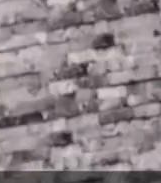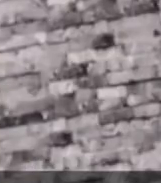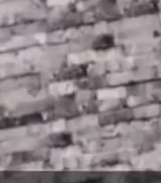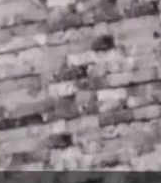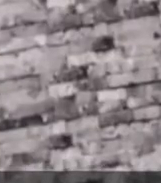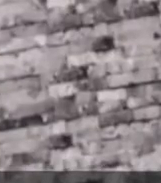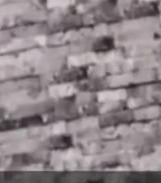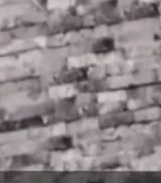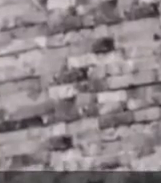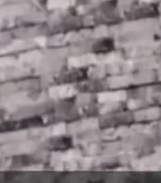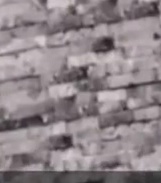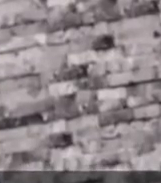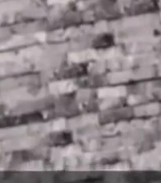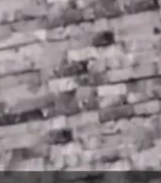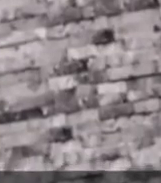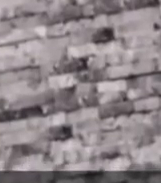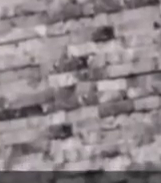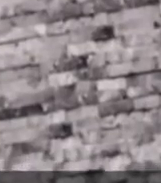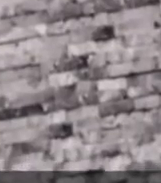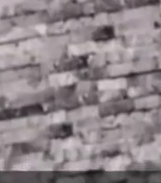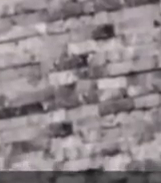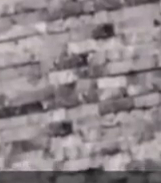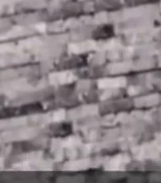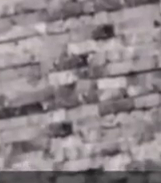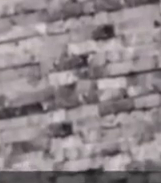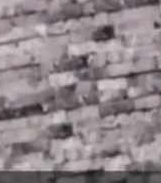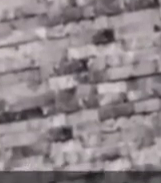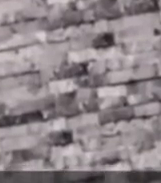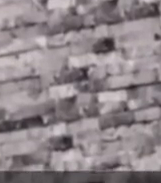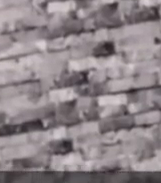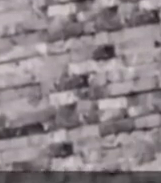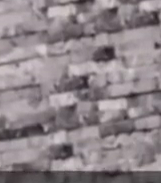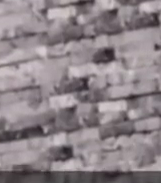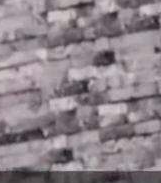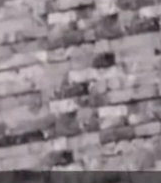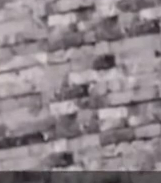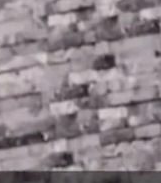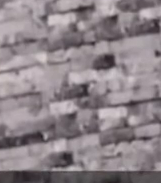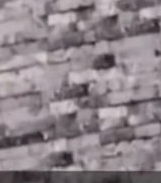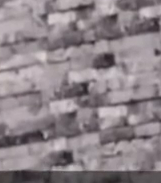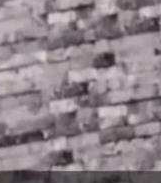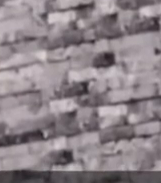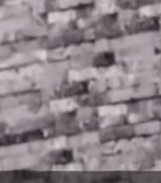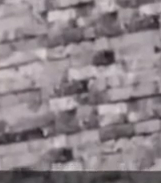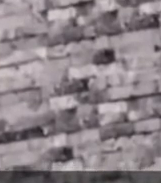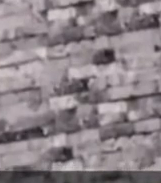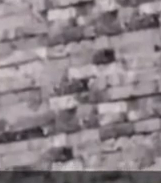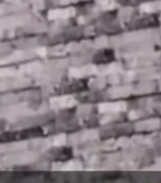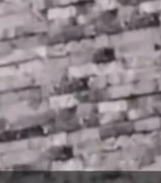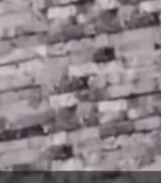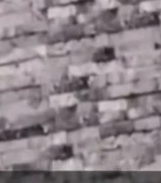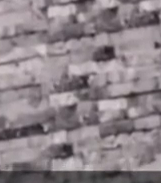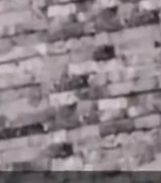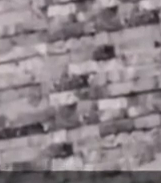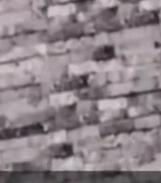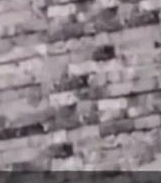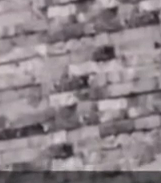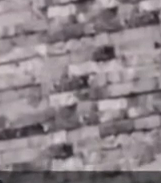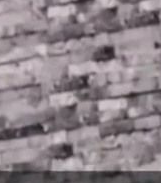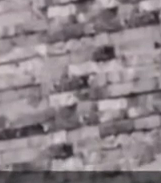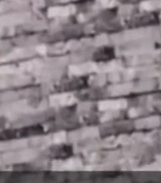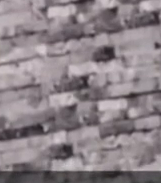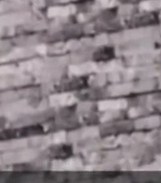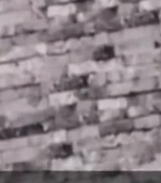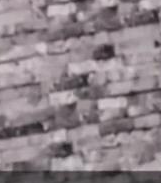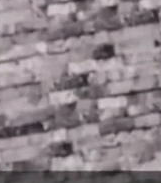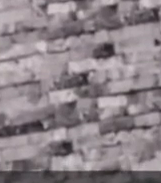place. But they mocked the messengers of God, despised his words, and scoffed at his prophet, until